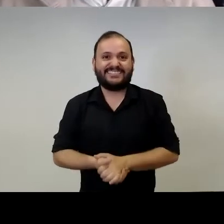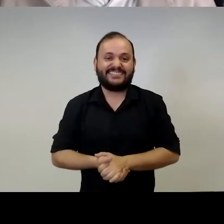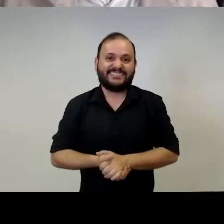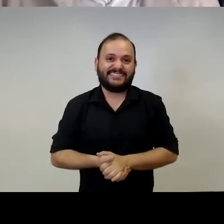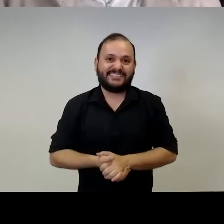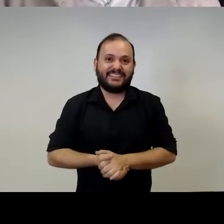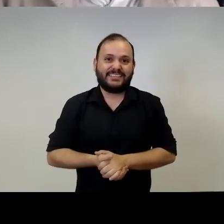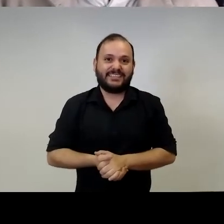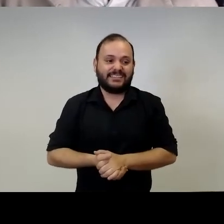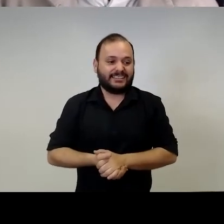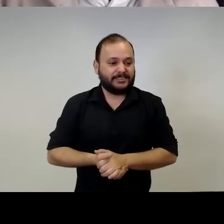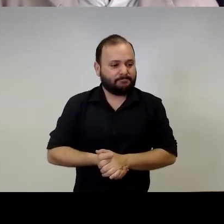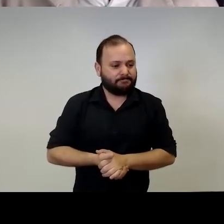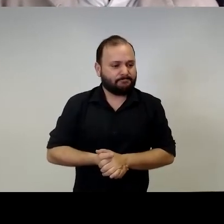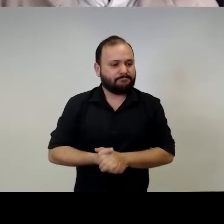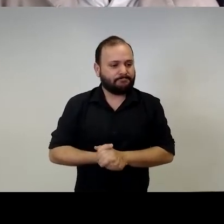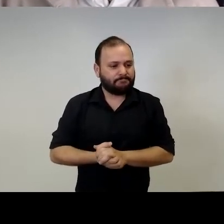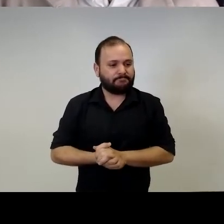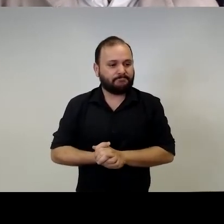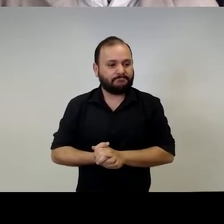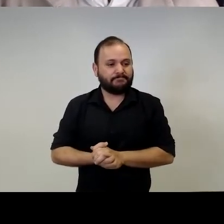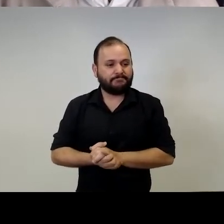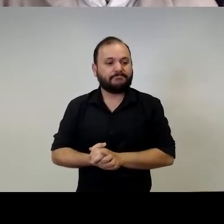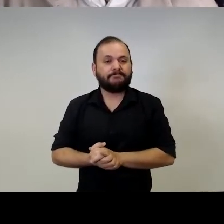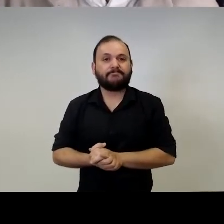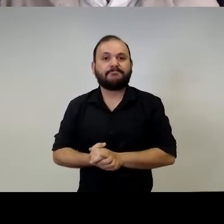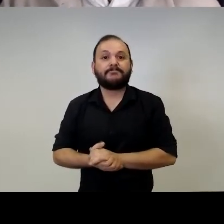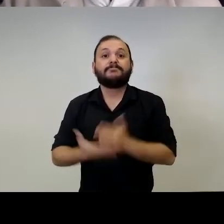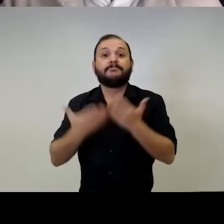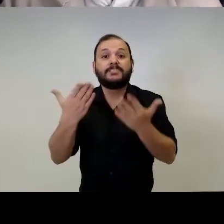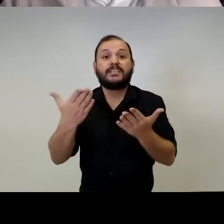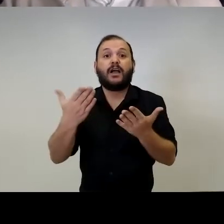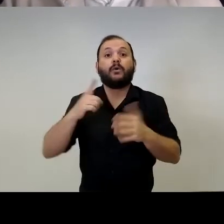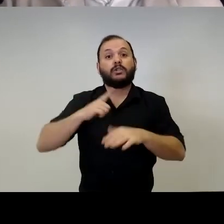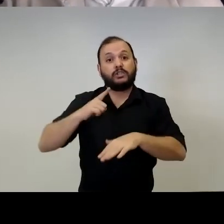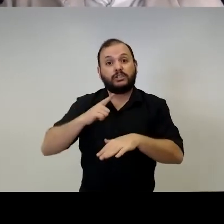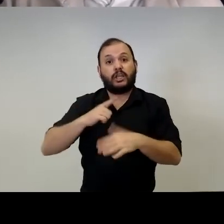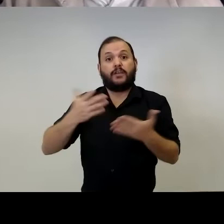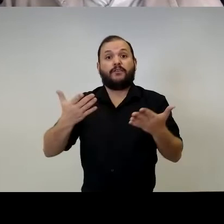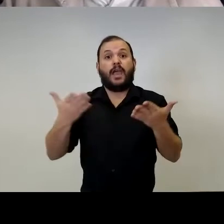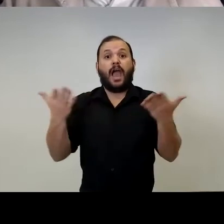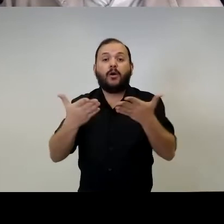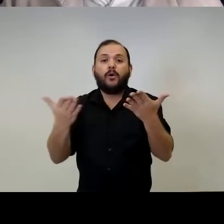could go and use a survey, which I am using now